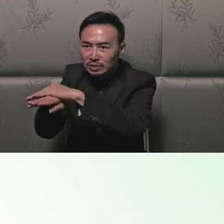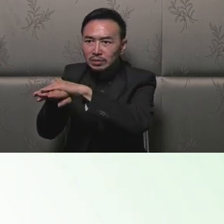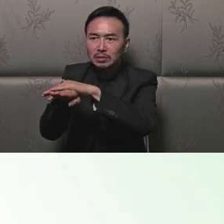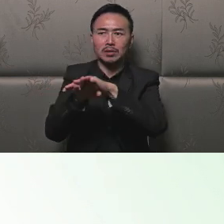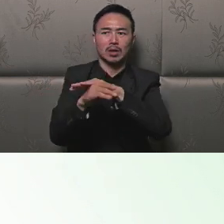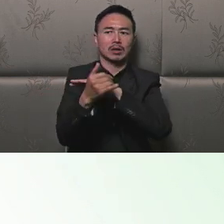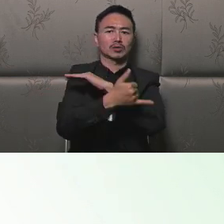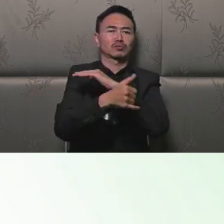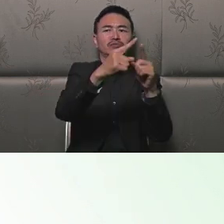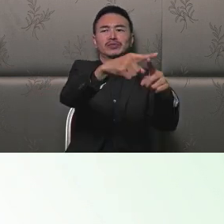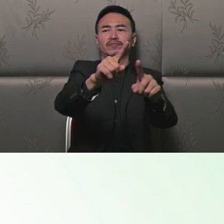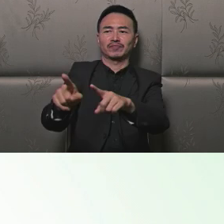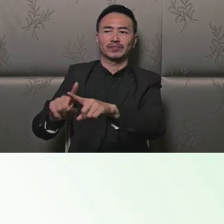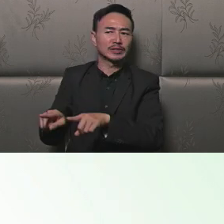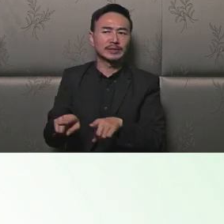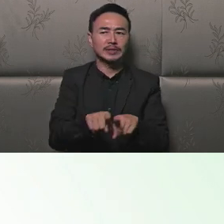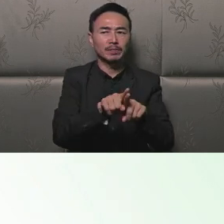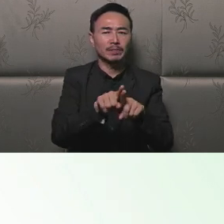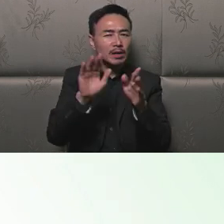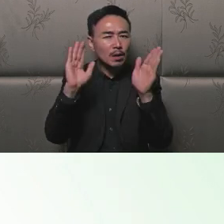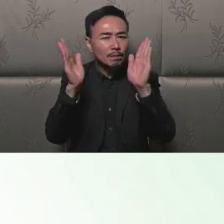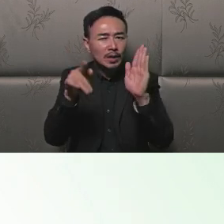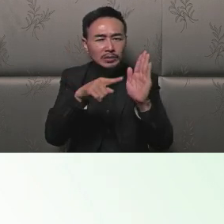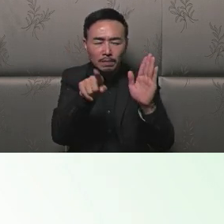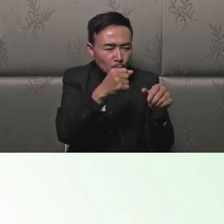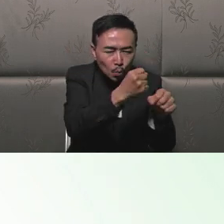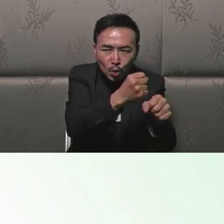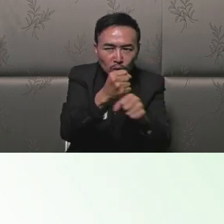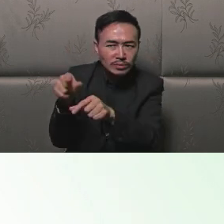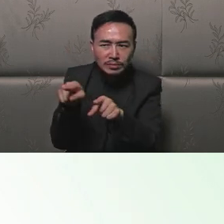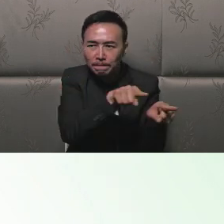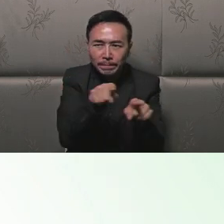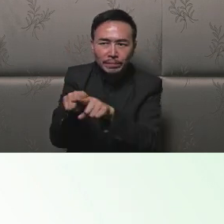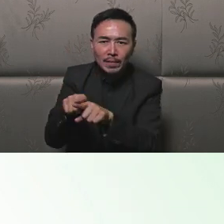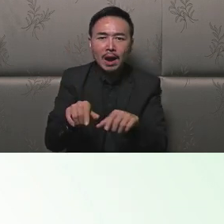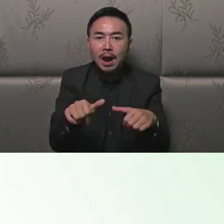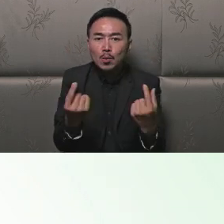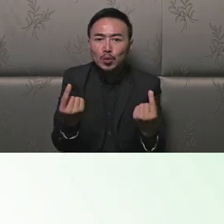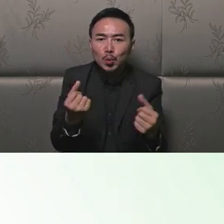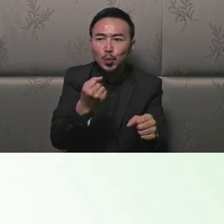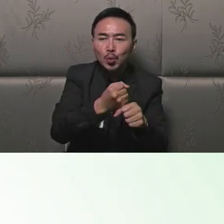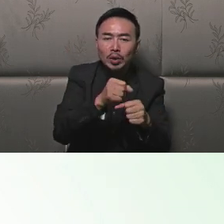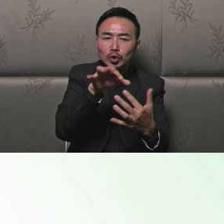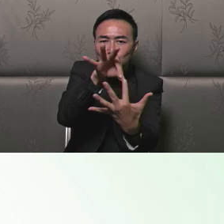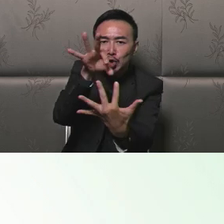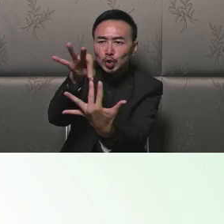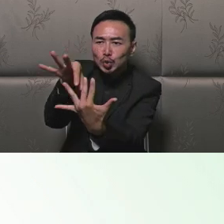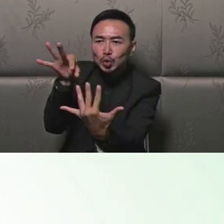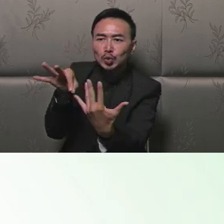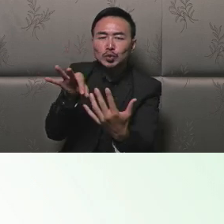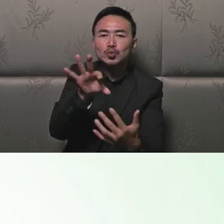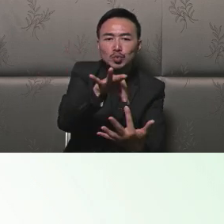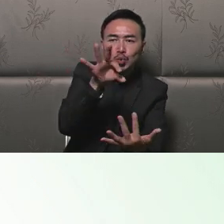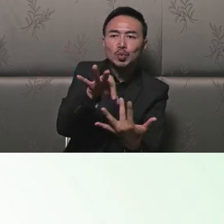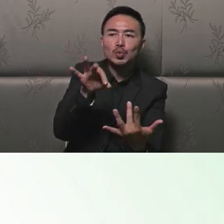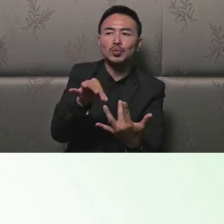complementary pathway. We also have countries that will offer visas for people to be able to come and work. This is also turning out to be quite a bit